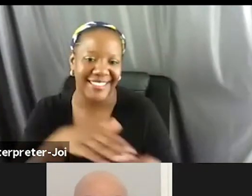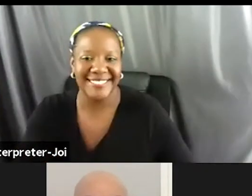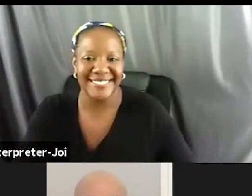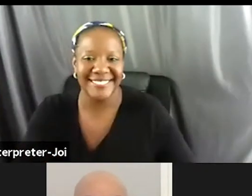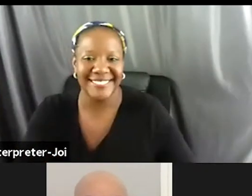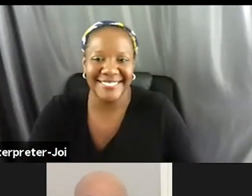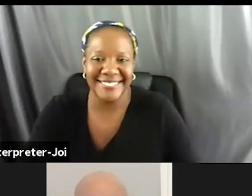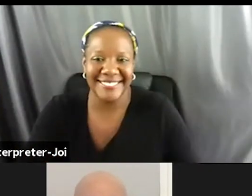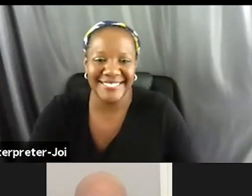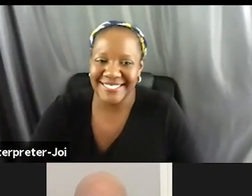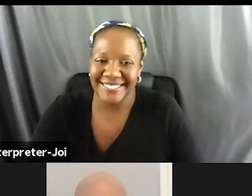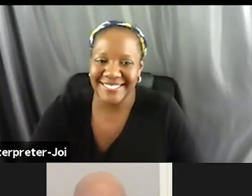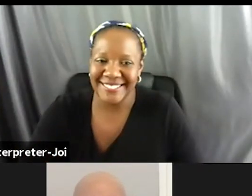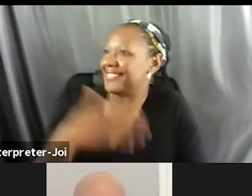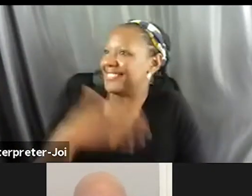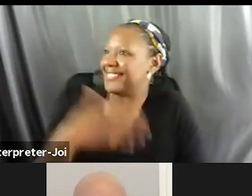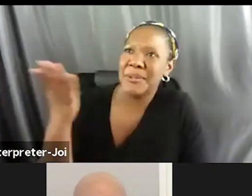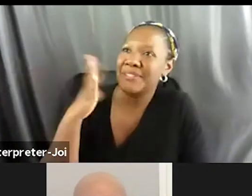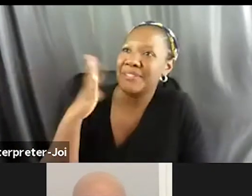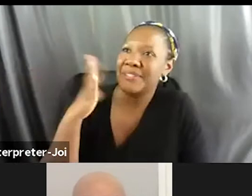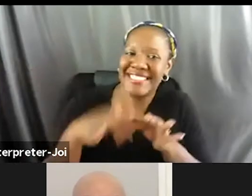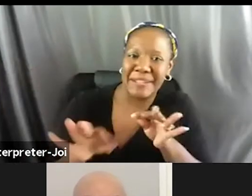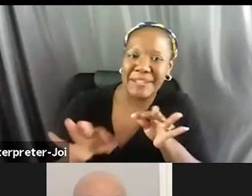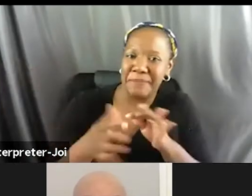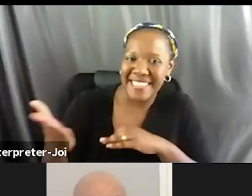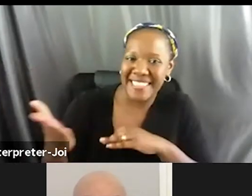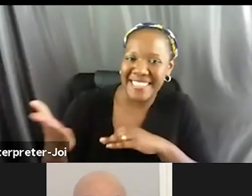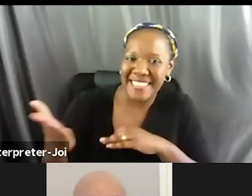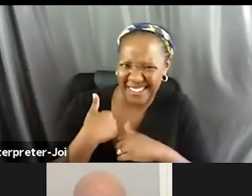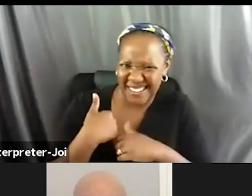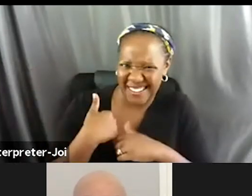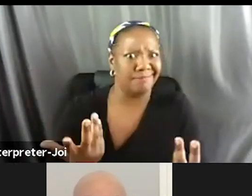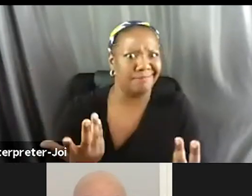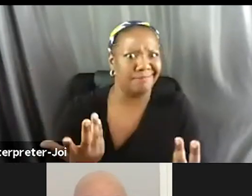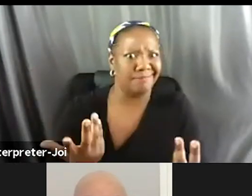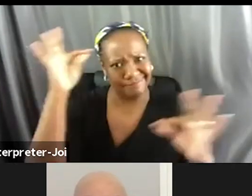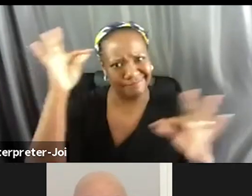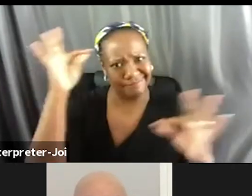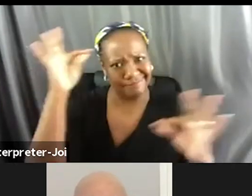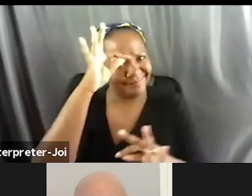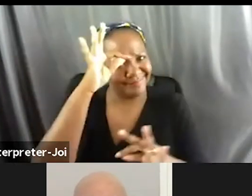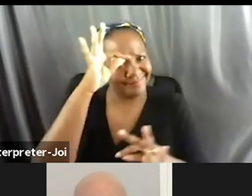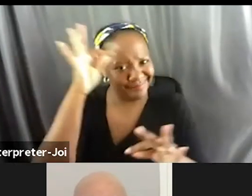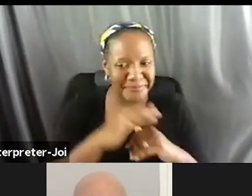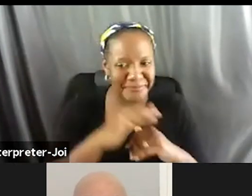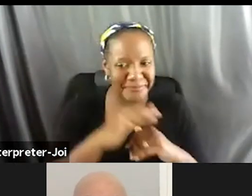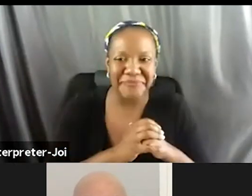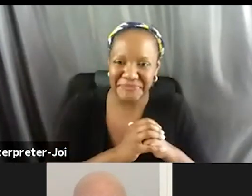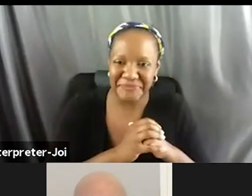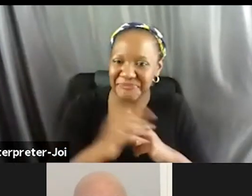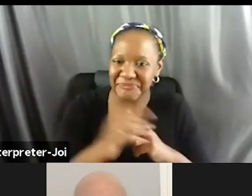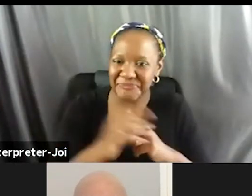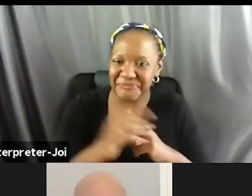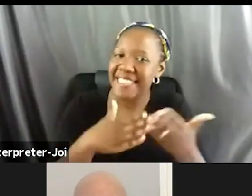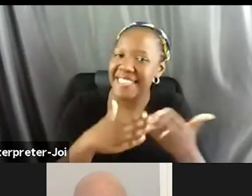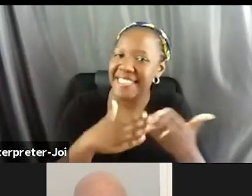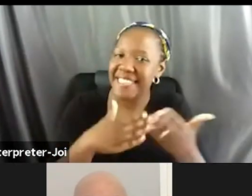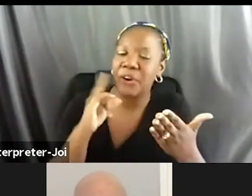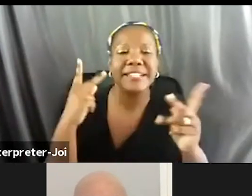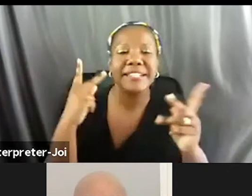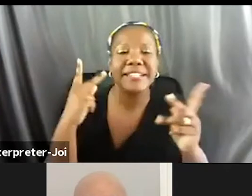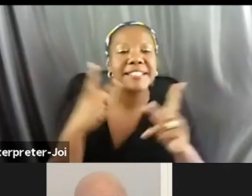you know, there's just even simple things that I'm like, I certainly was not aware of. But I think part of it is just figuring out where we are and